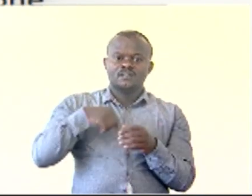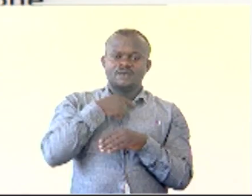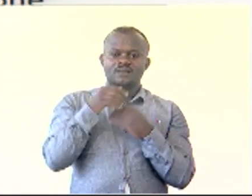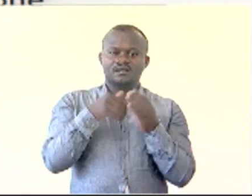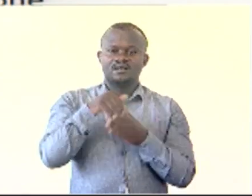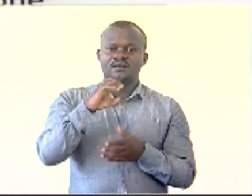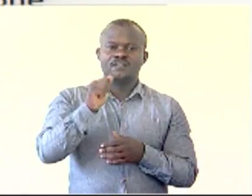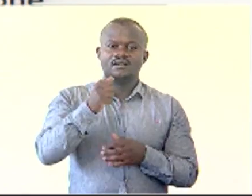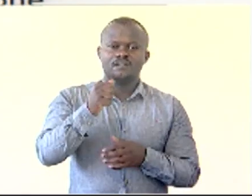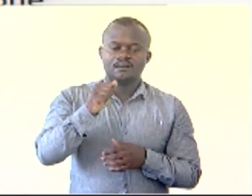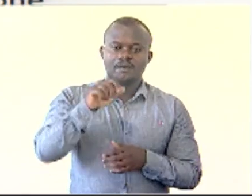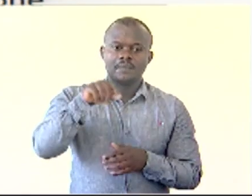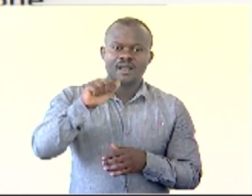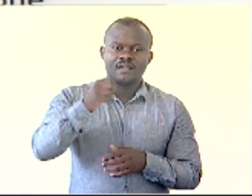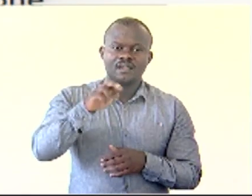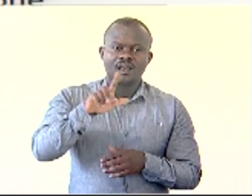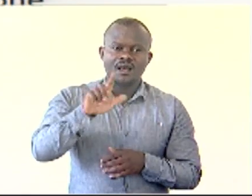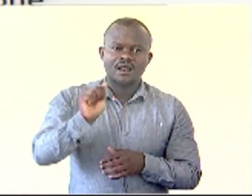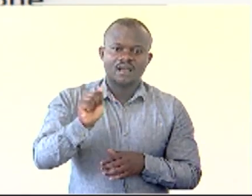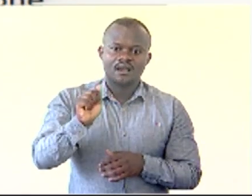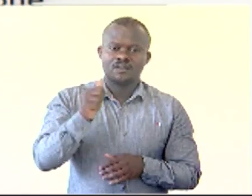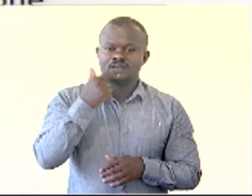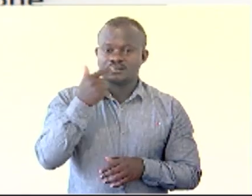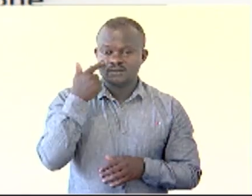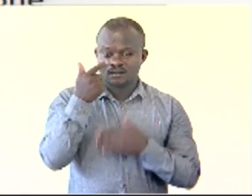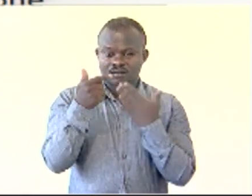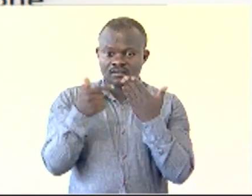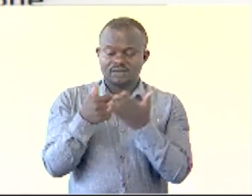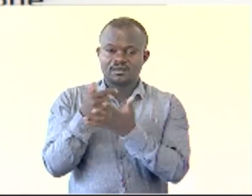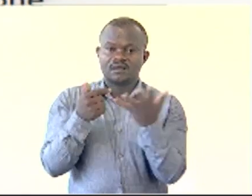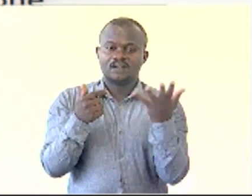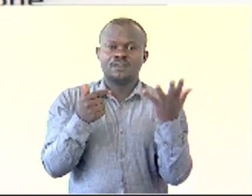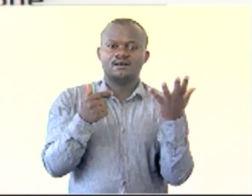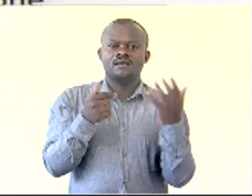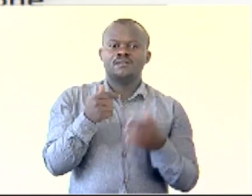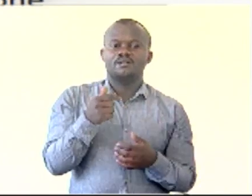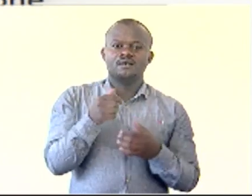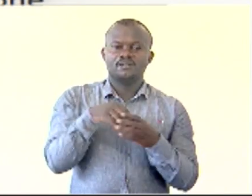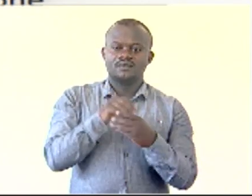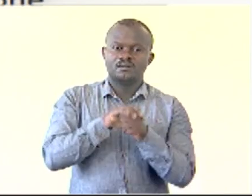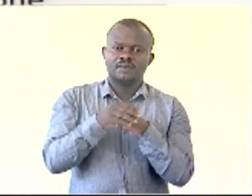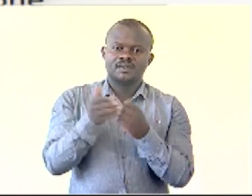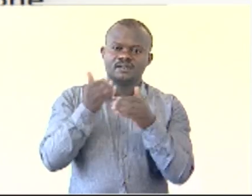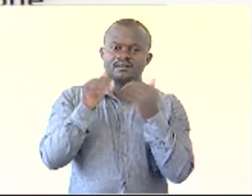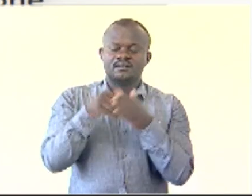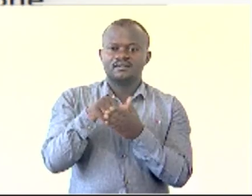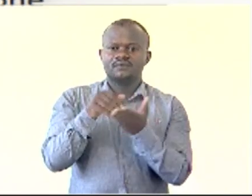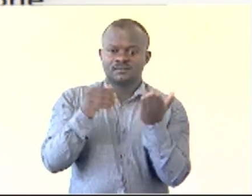patella and patella. See, these are the part that makes up the hinge